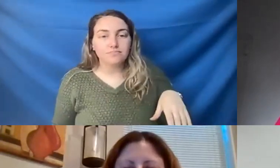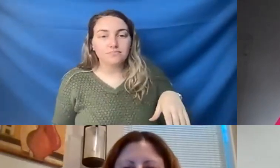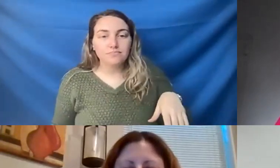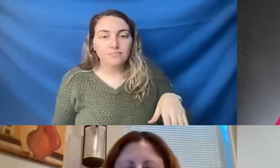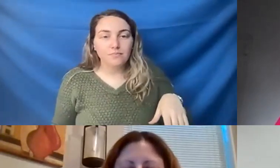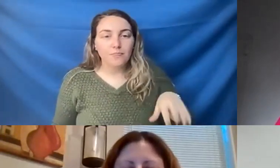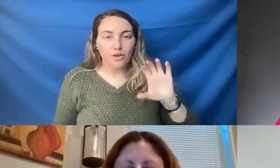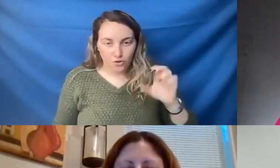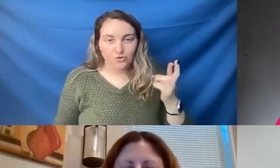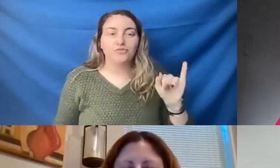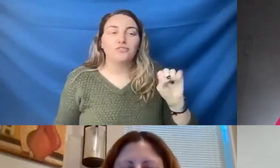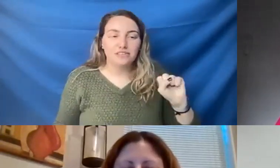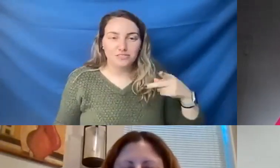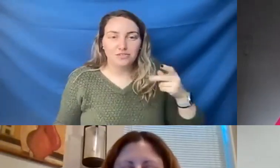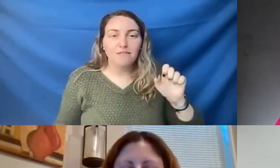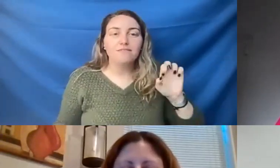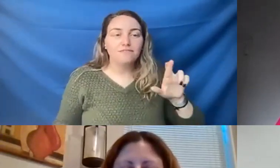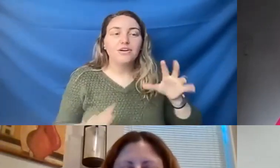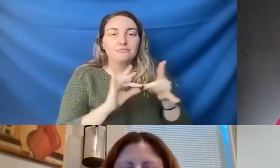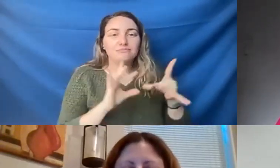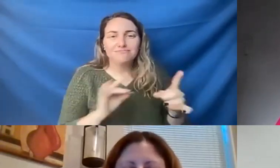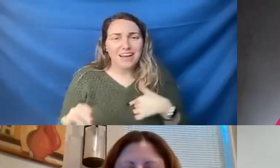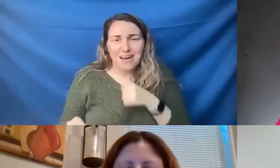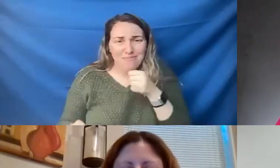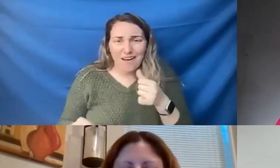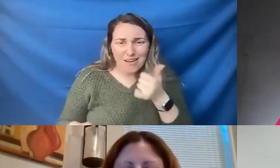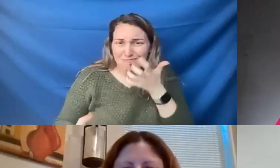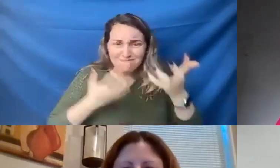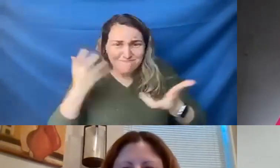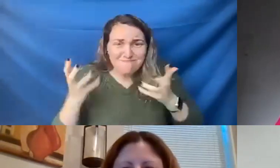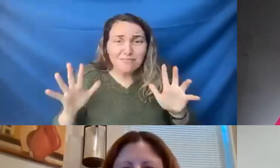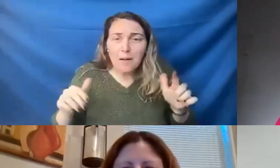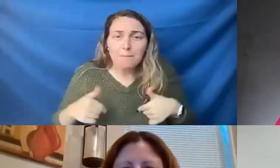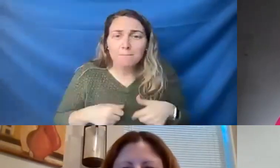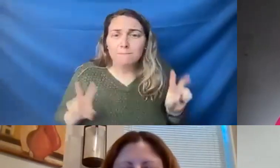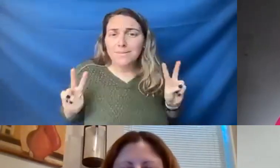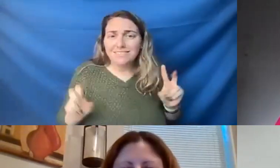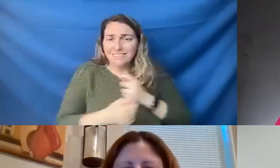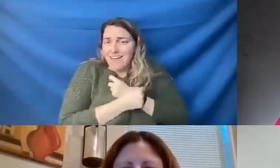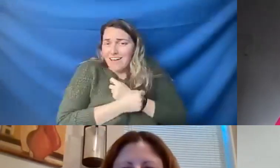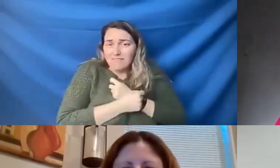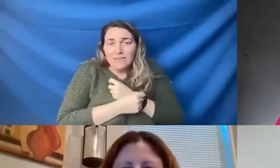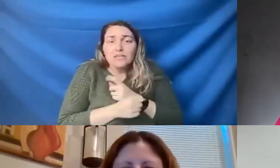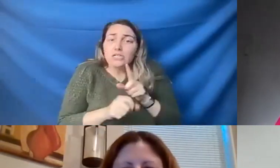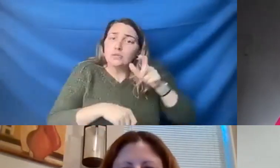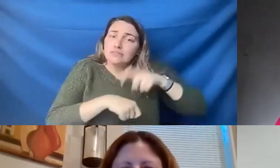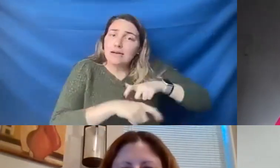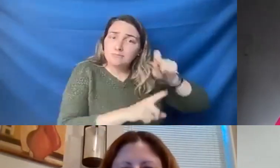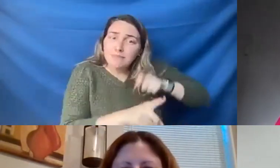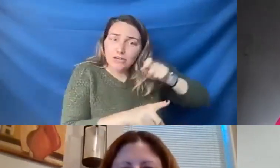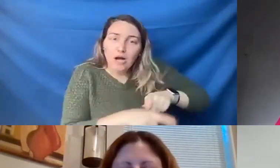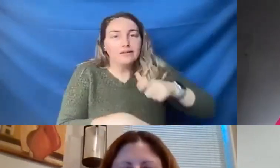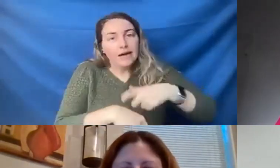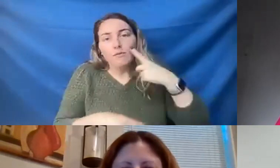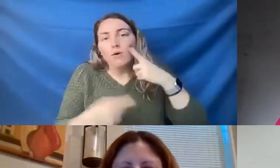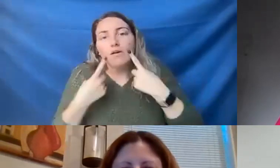and peace and love. But there is a time to pick on. There's a time to get something accomplished, and we definitely